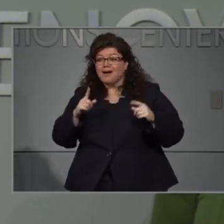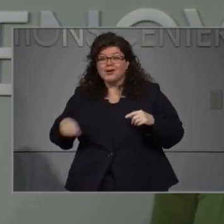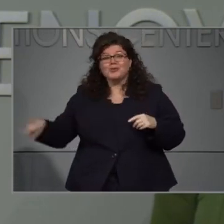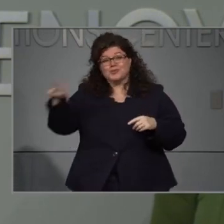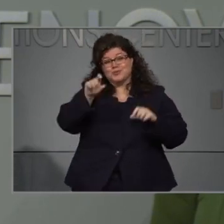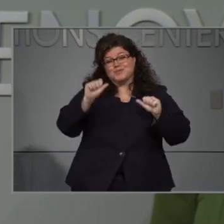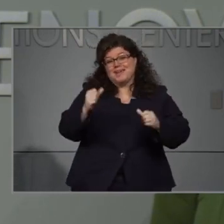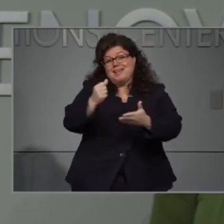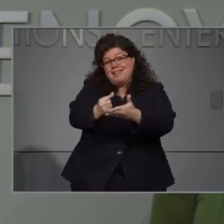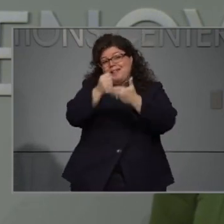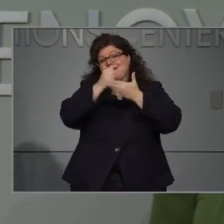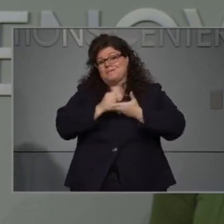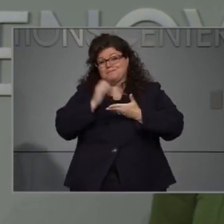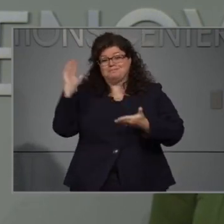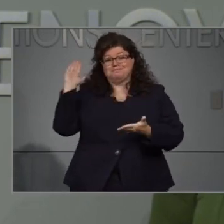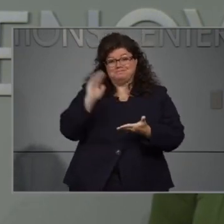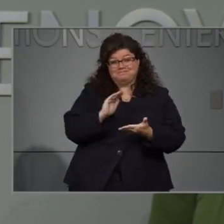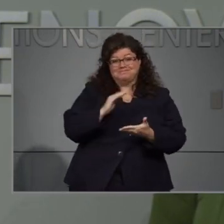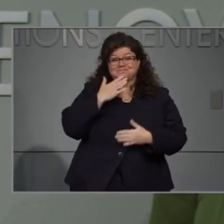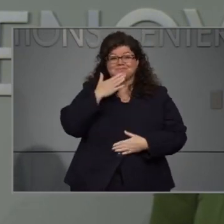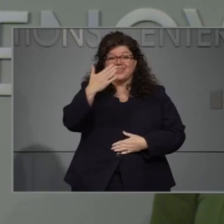the virus. Thanks.